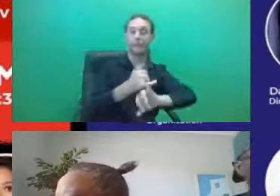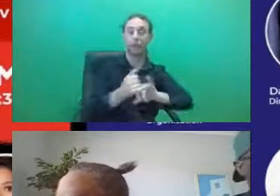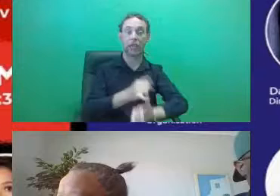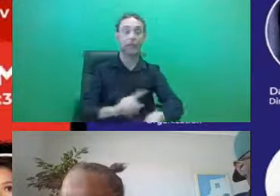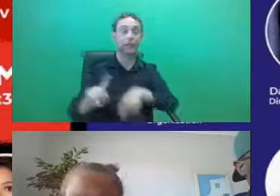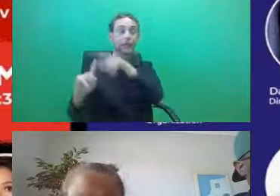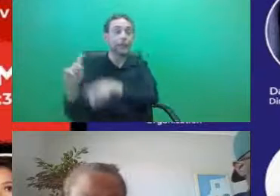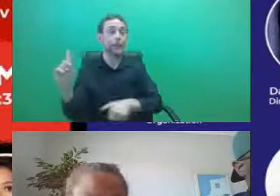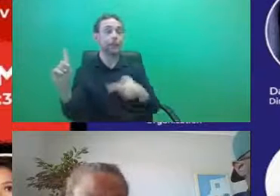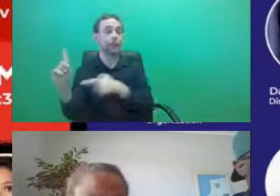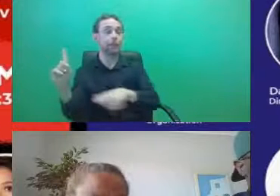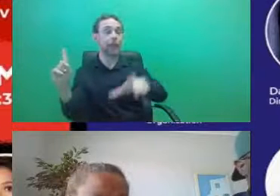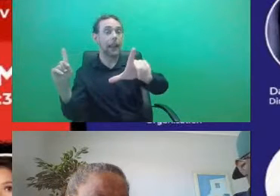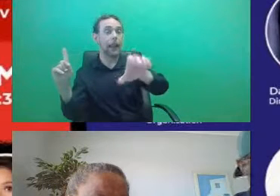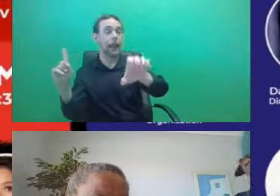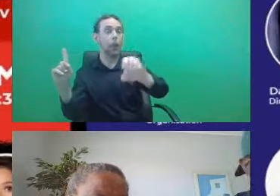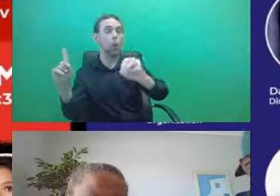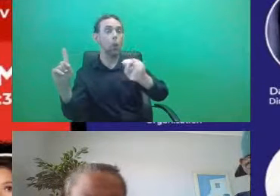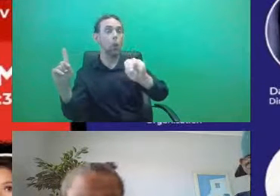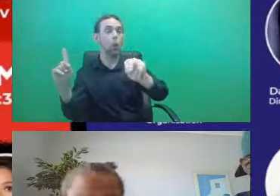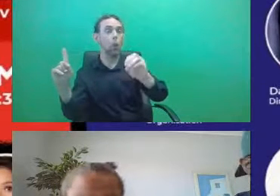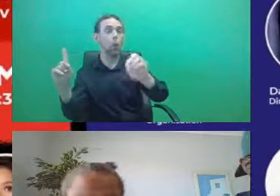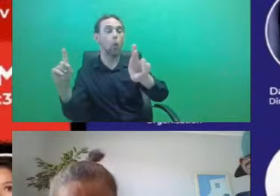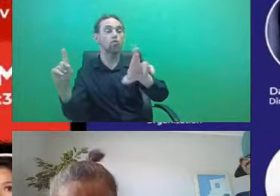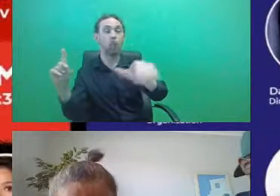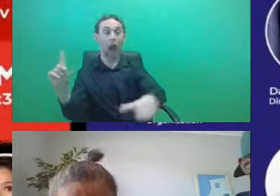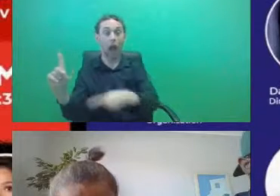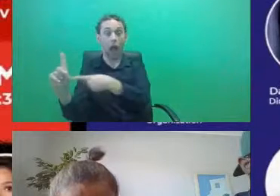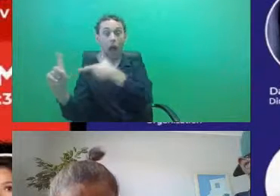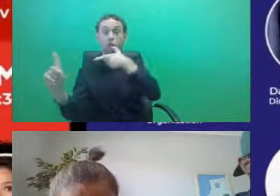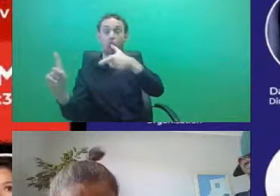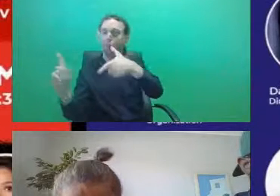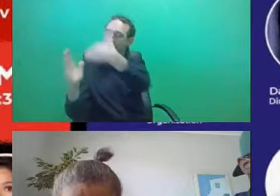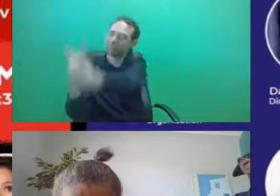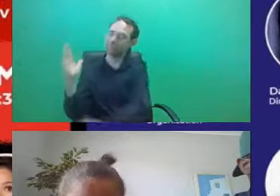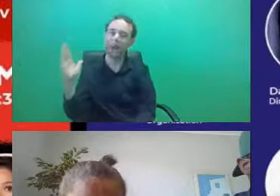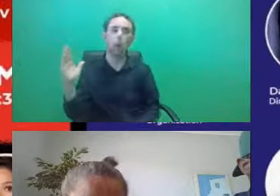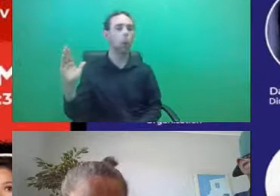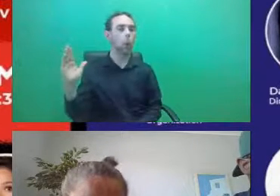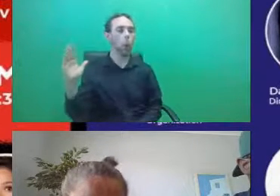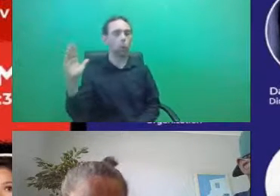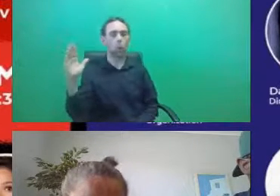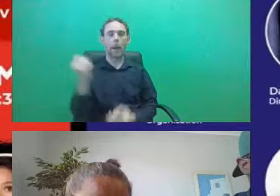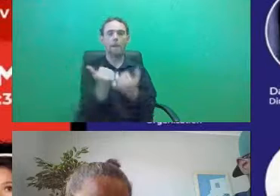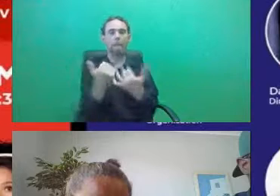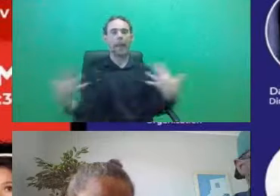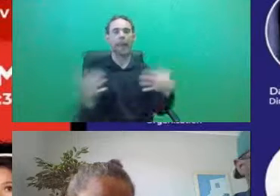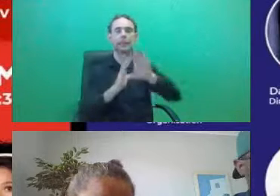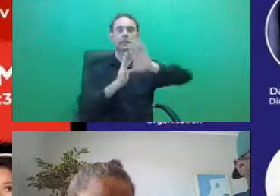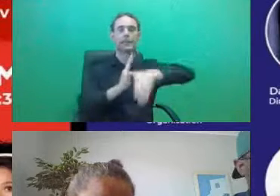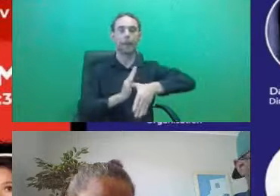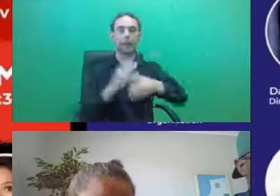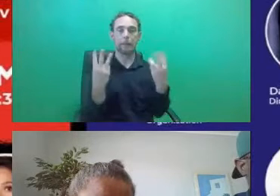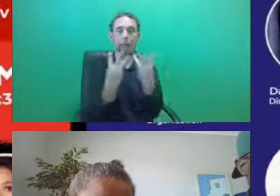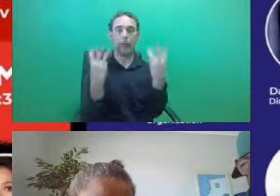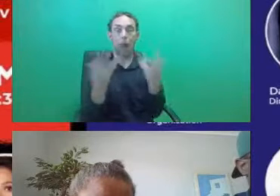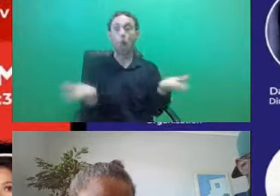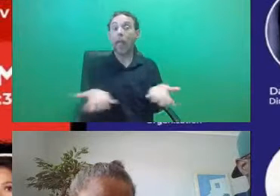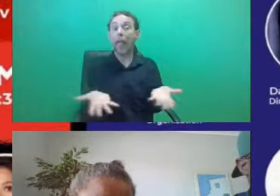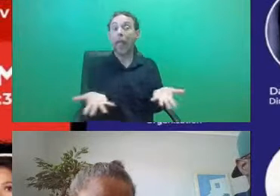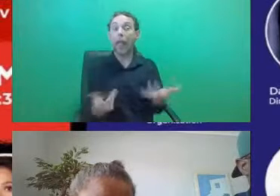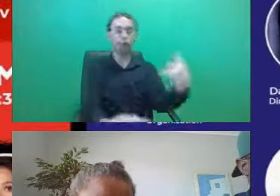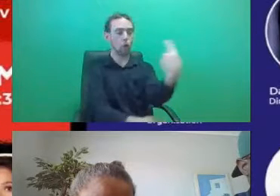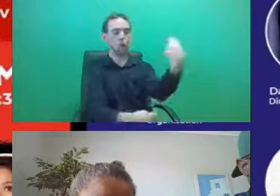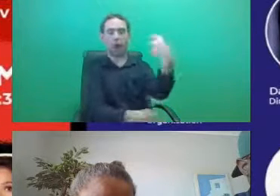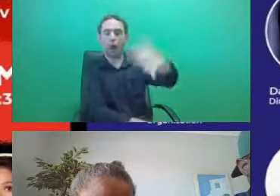mentioned in the comments that lots of disabled people in rural communities are not